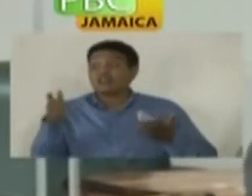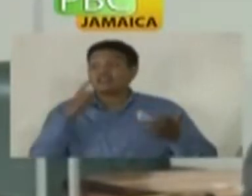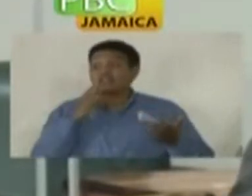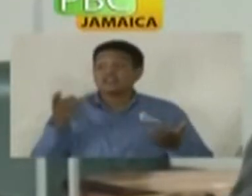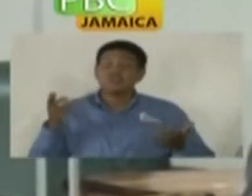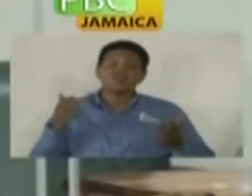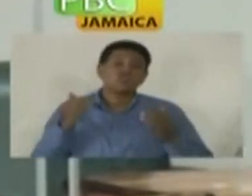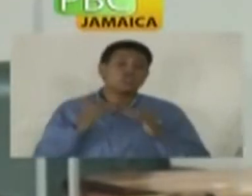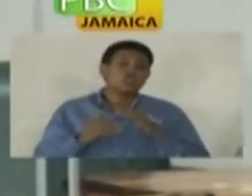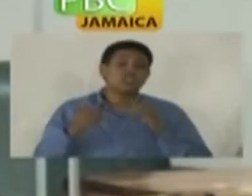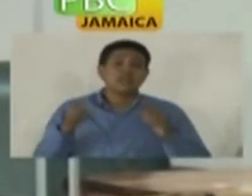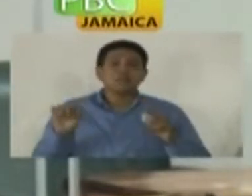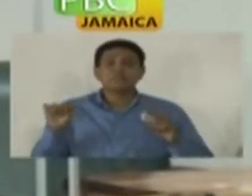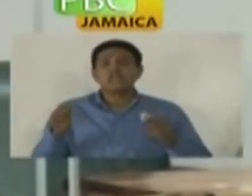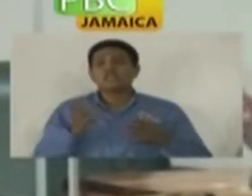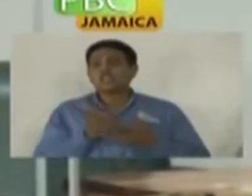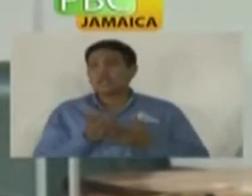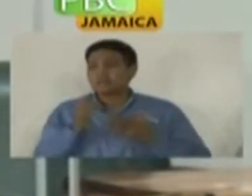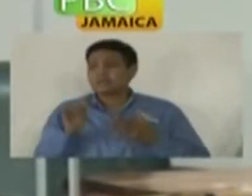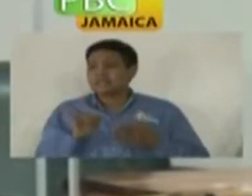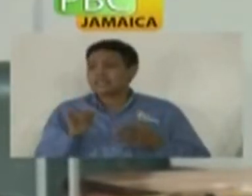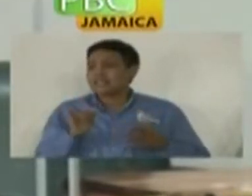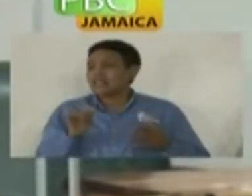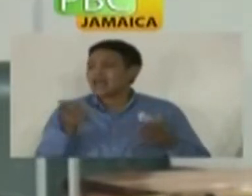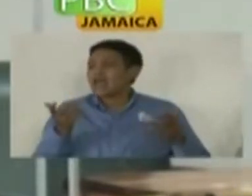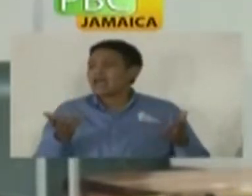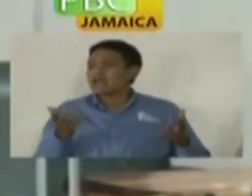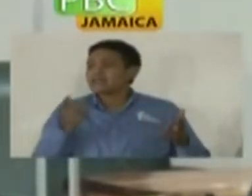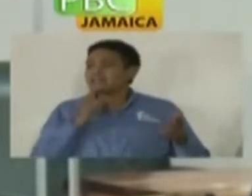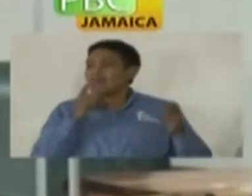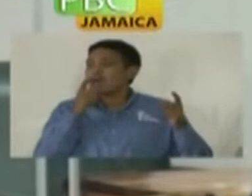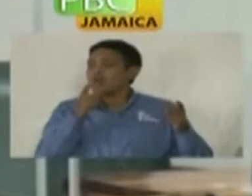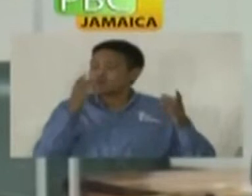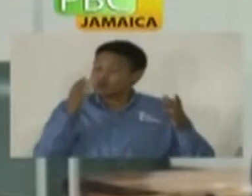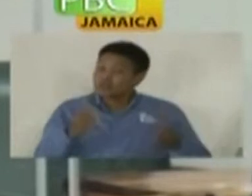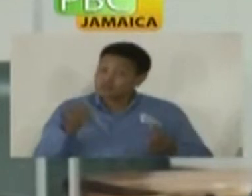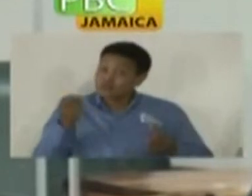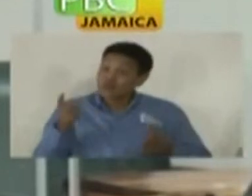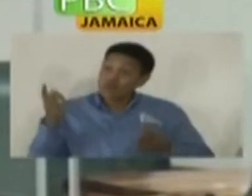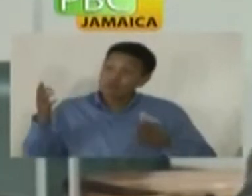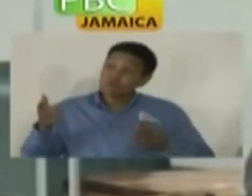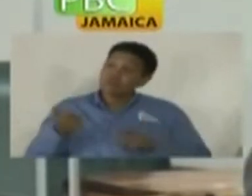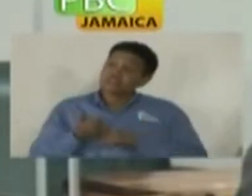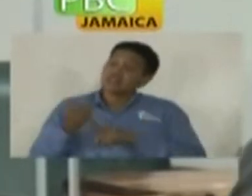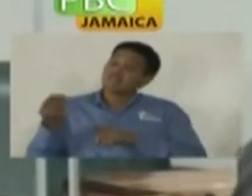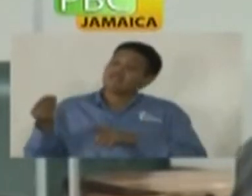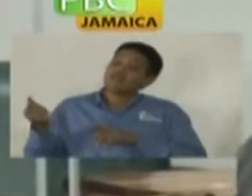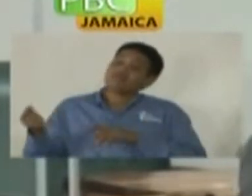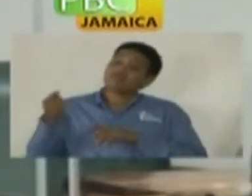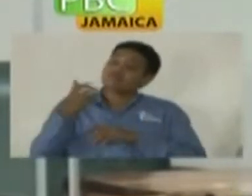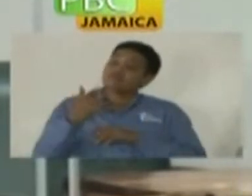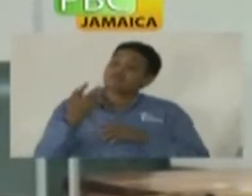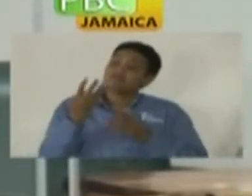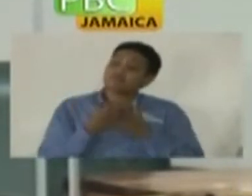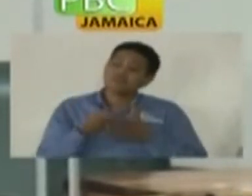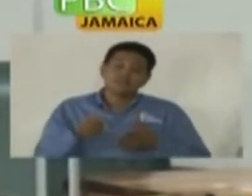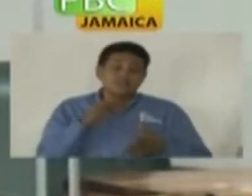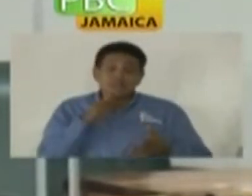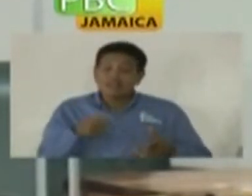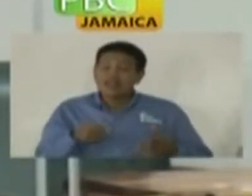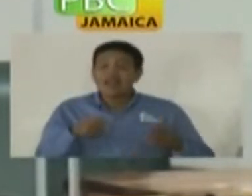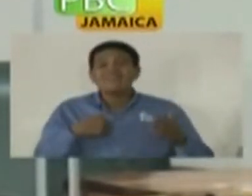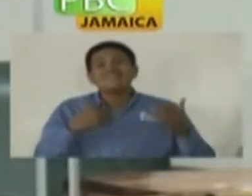of justice, you can just appeal just like the accused person or the convicted person can appeal. This is not so. There are